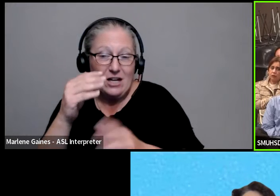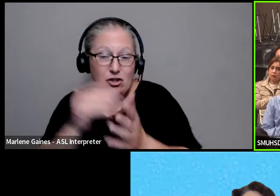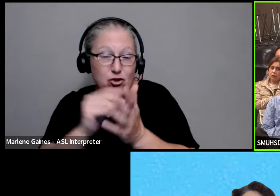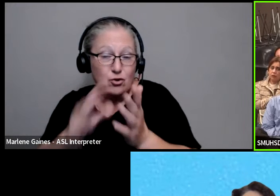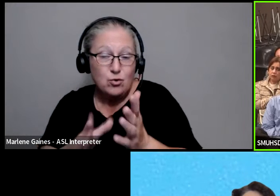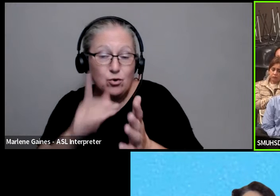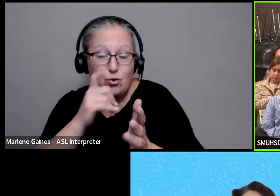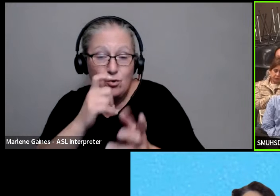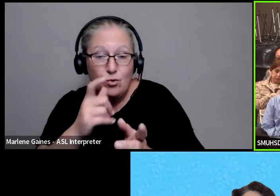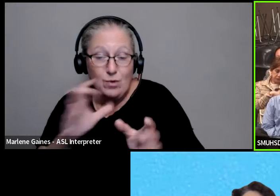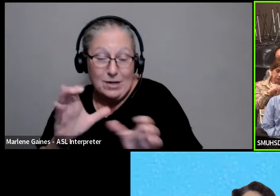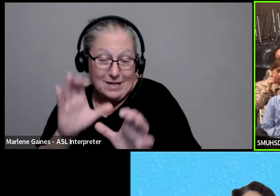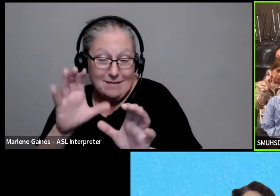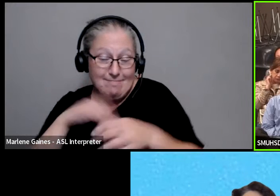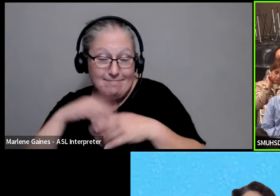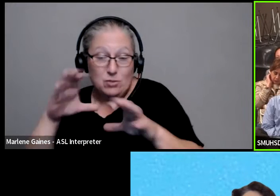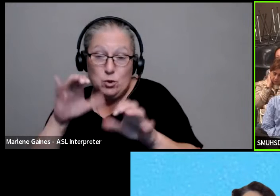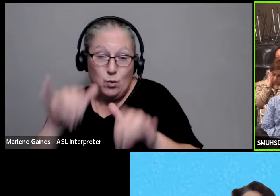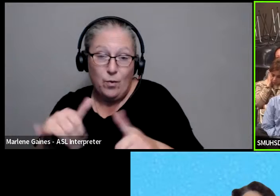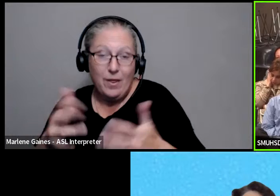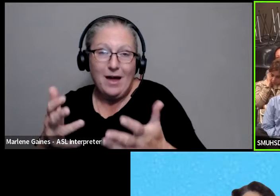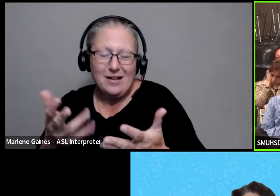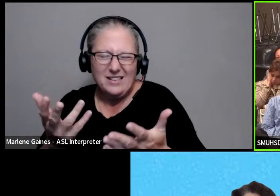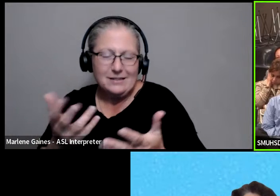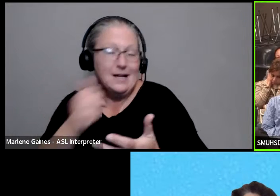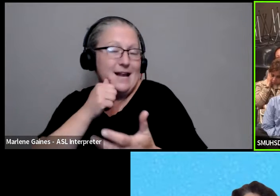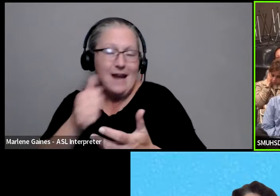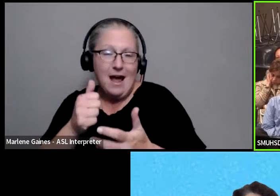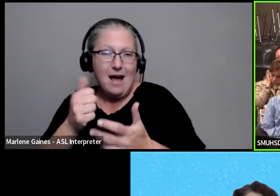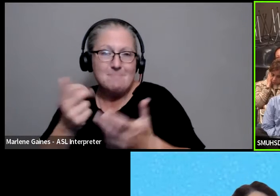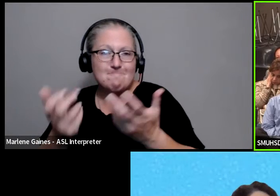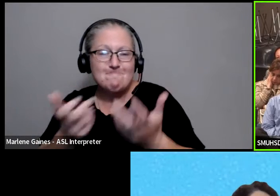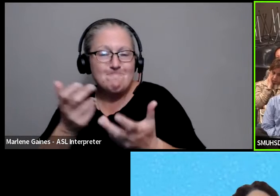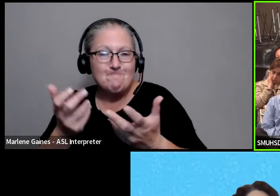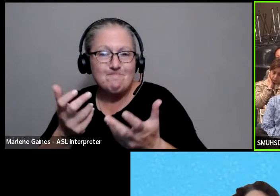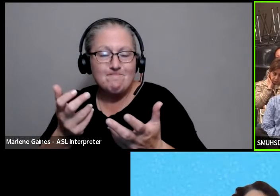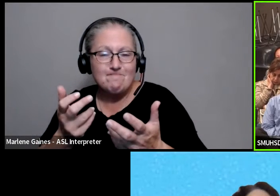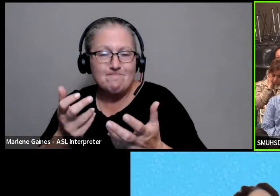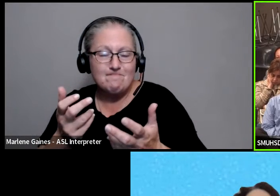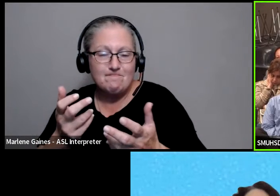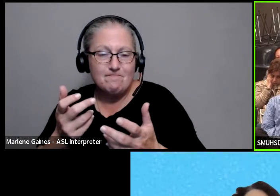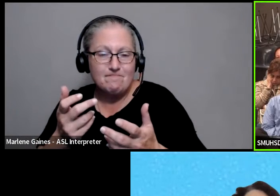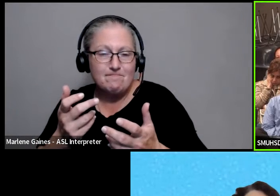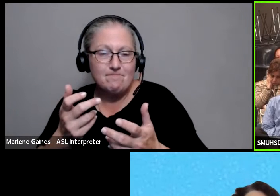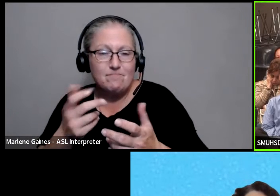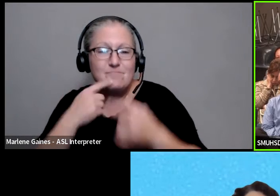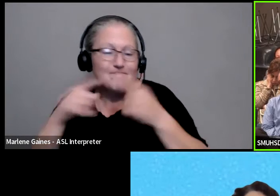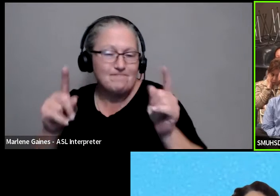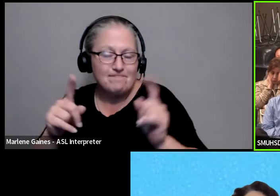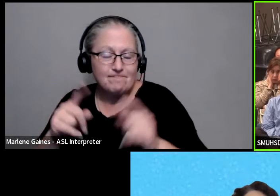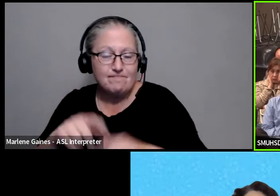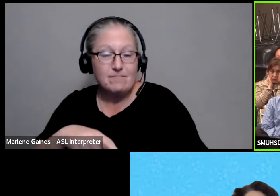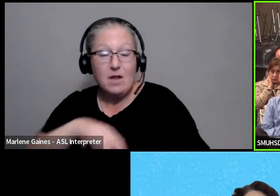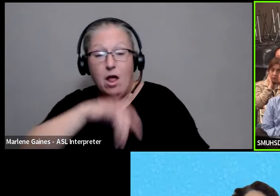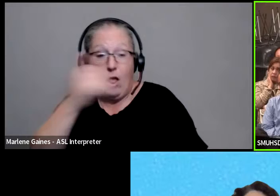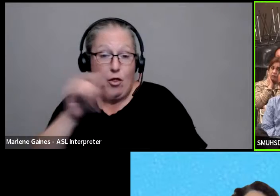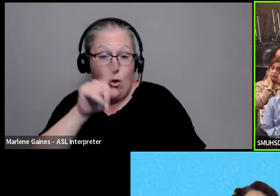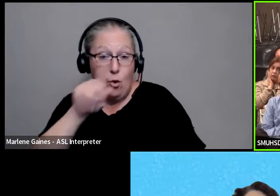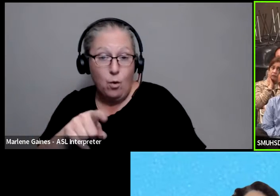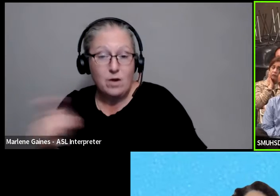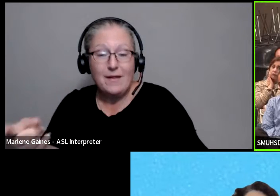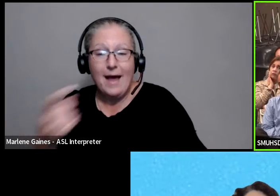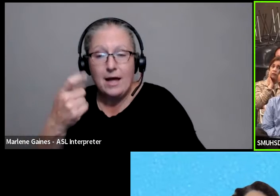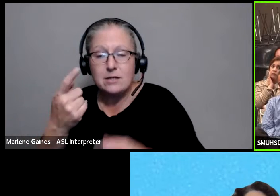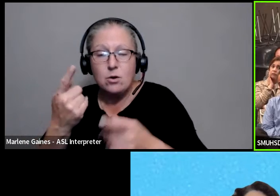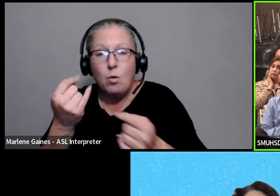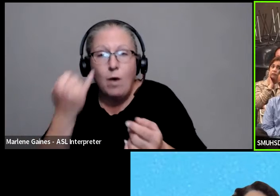out and did that. So that wasn't a huge thing. And then the other question always comes out of all this is like, what do you do when